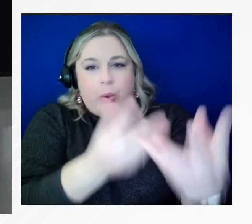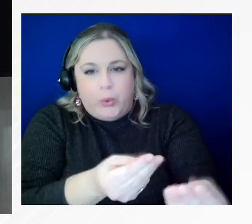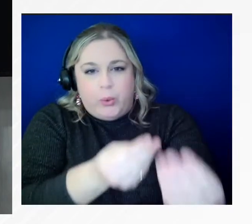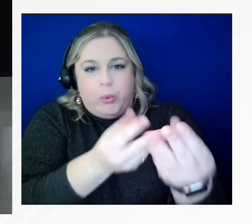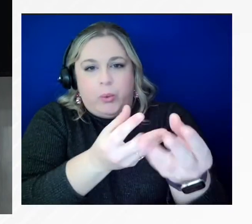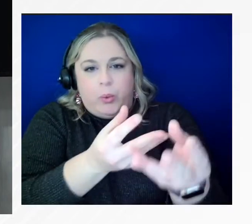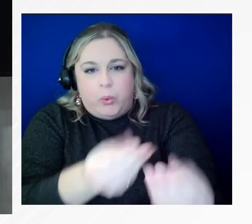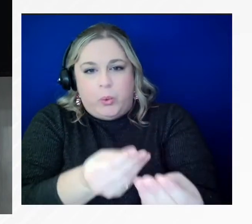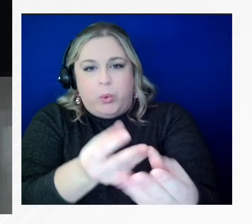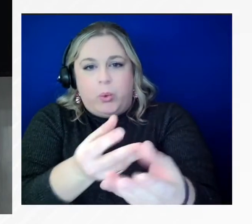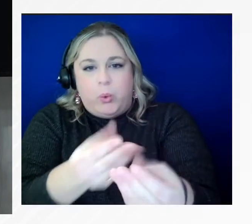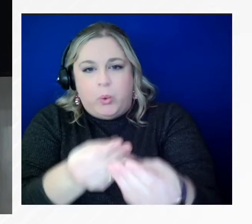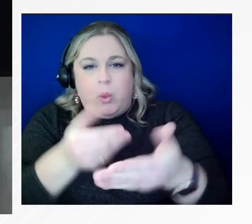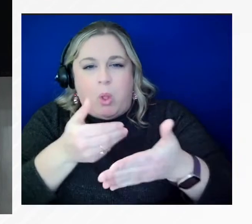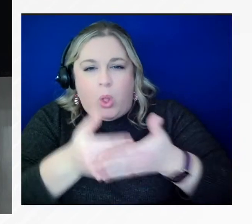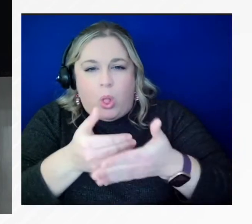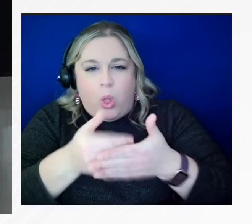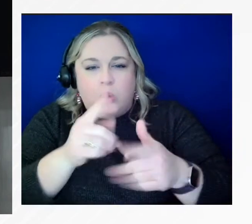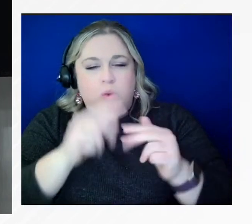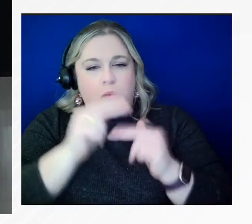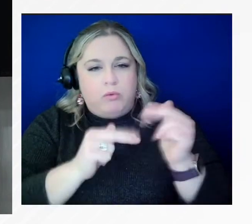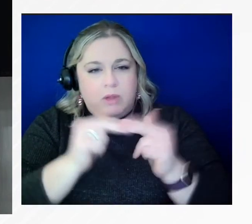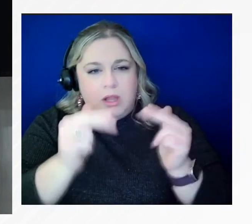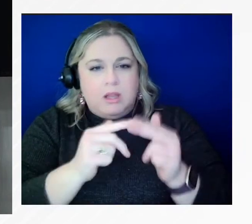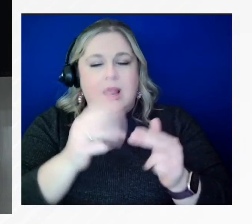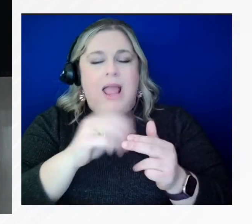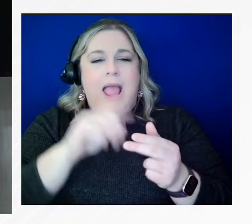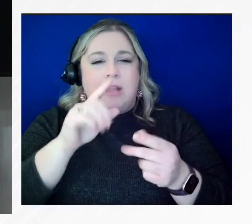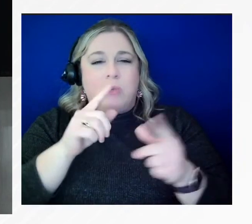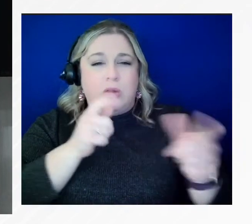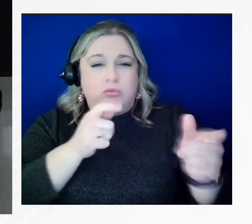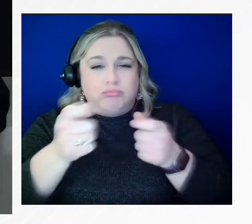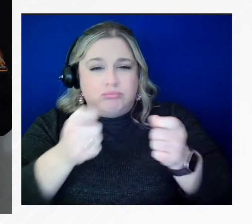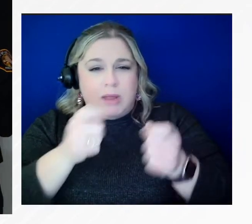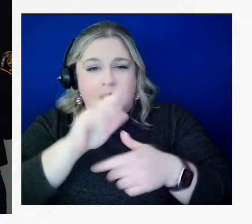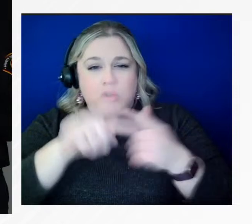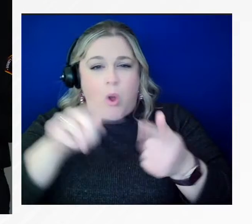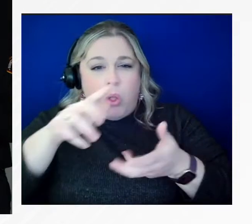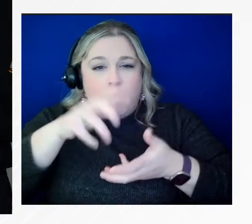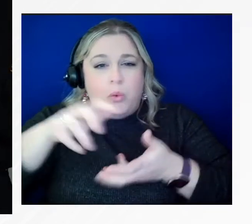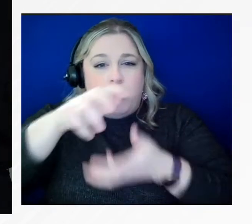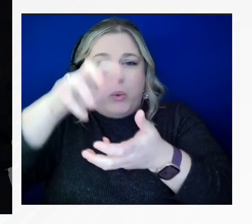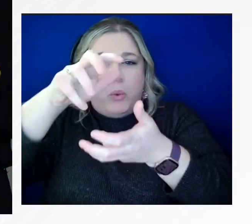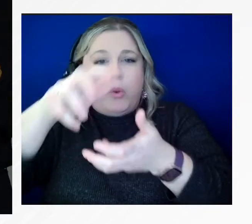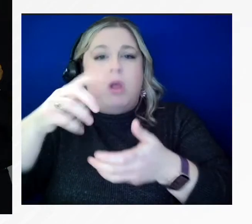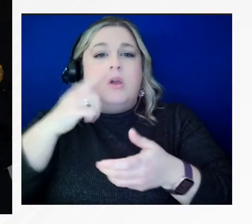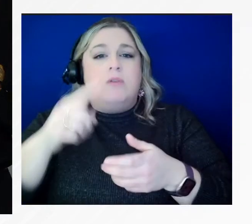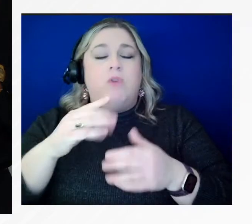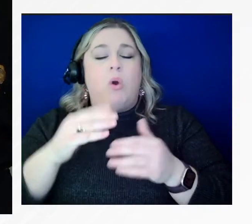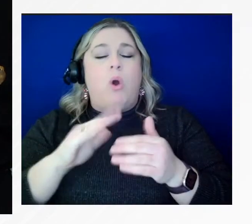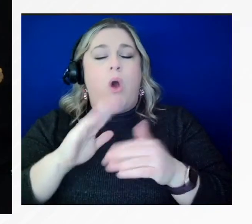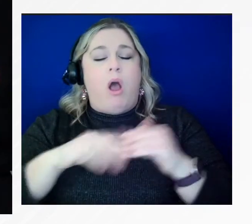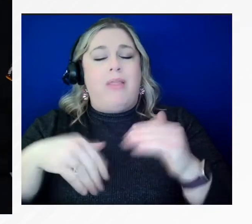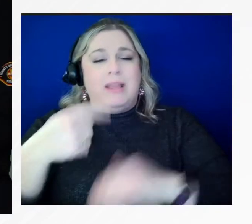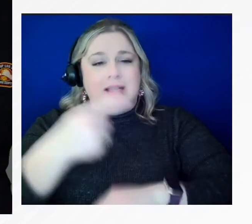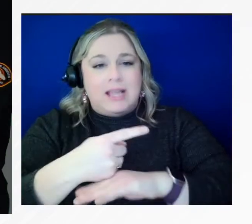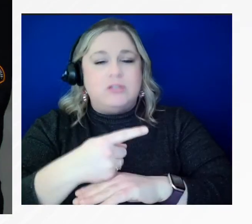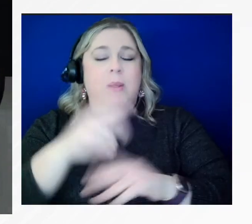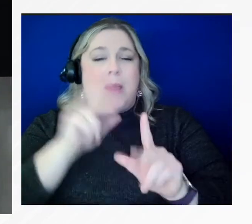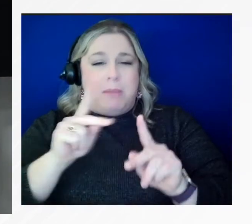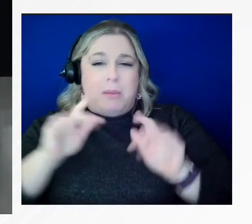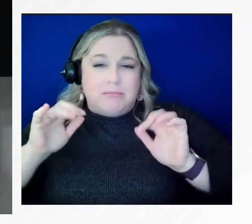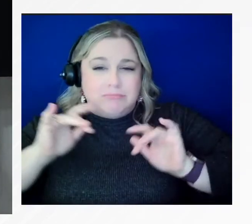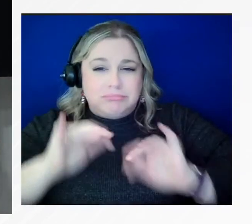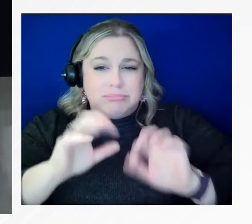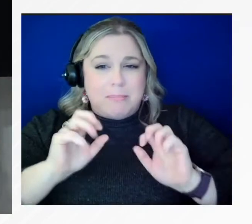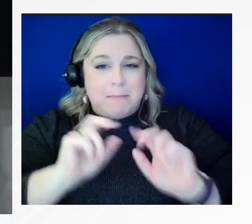any smoke so we can reduce that threat as the days go on so we could have a success in there for people to live their lives normally.